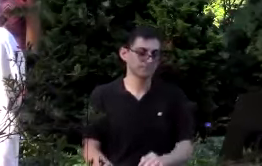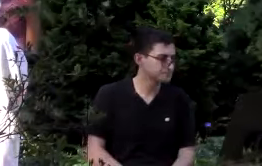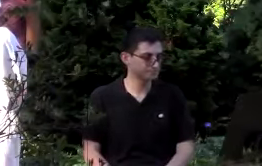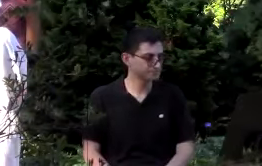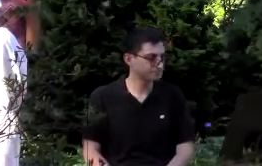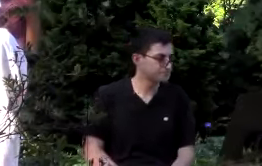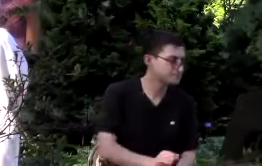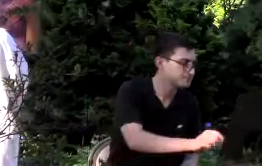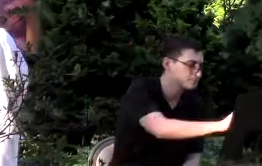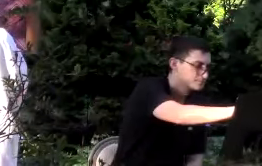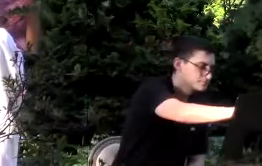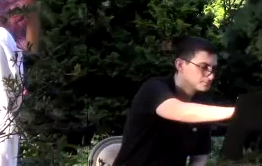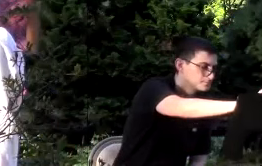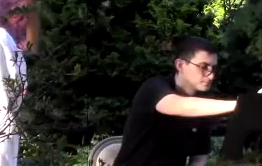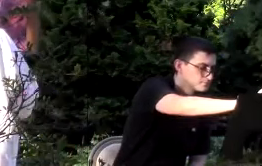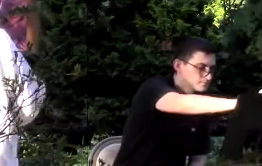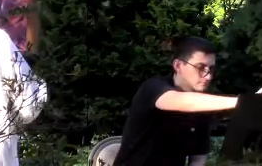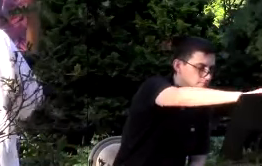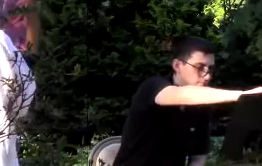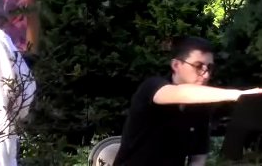Avat olam beit Yisrael amcha